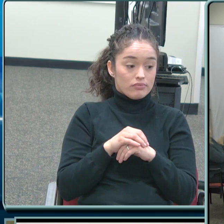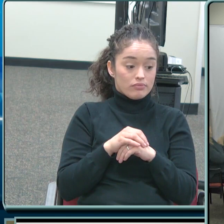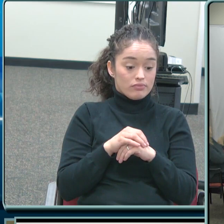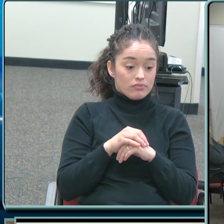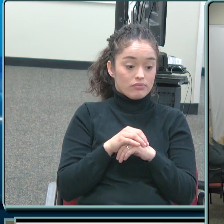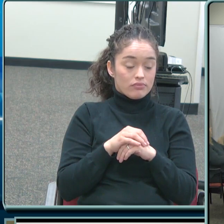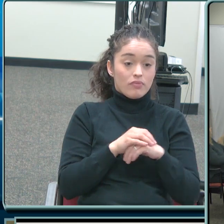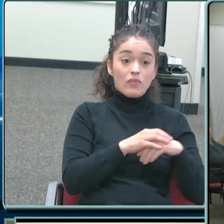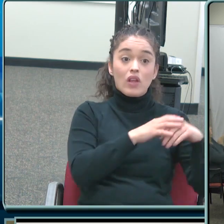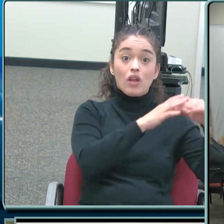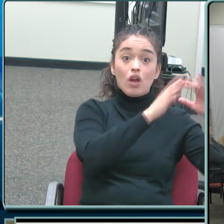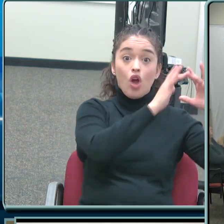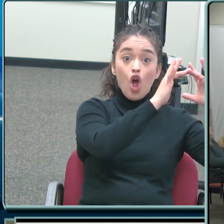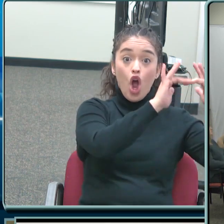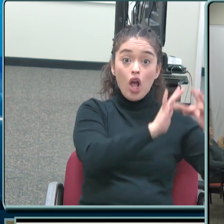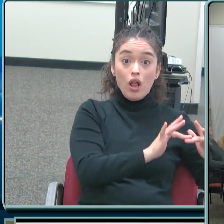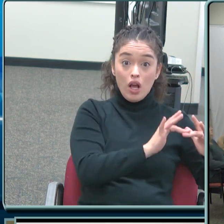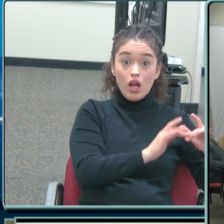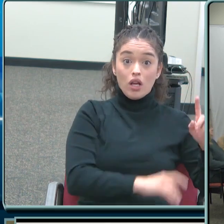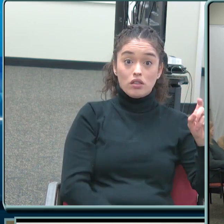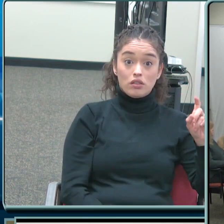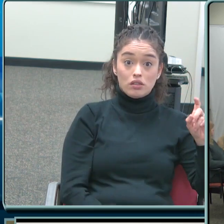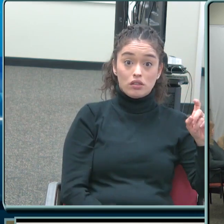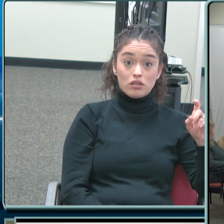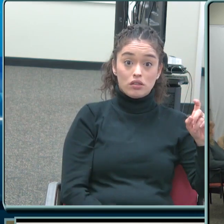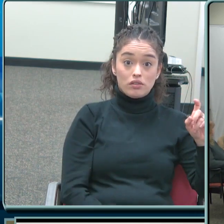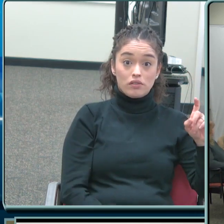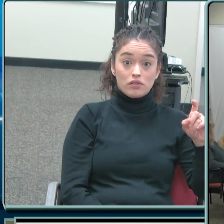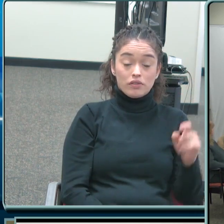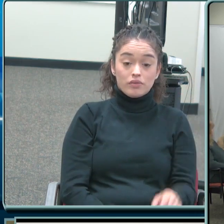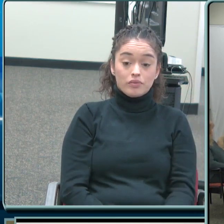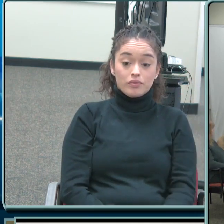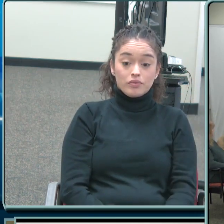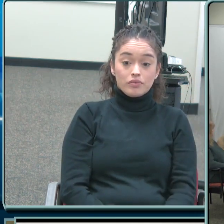The online attendees?